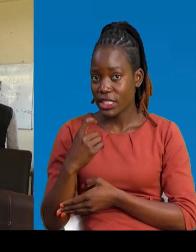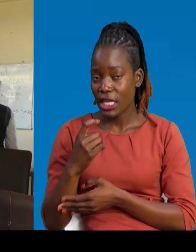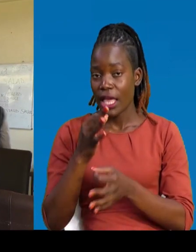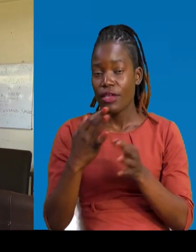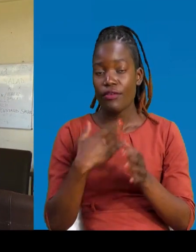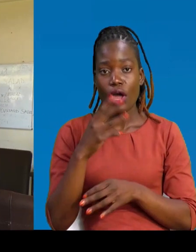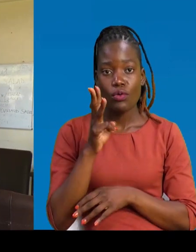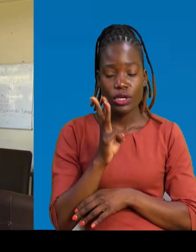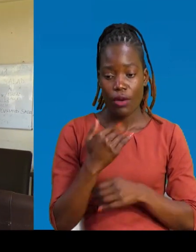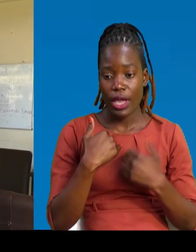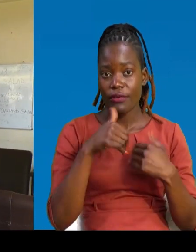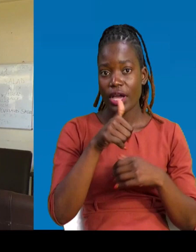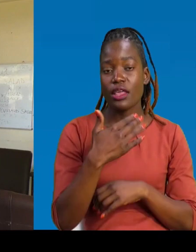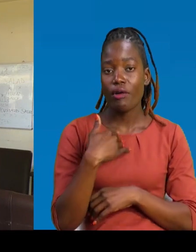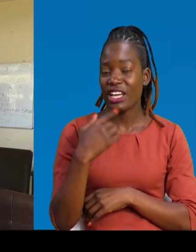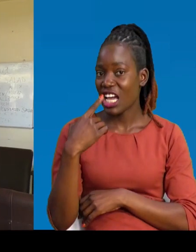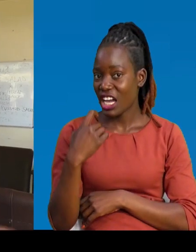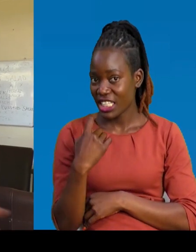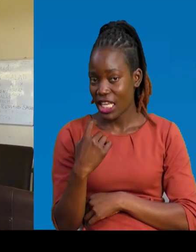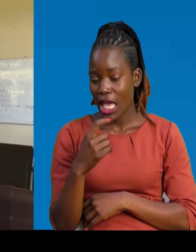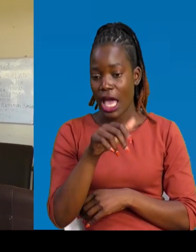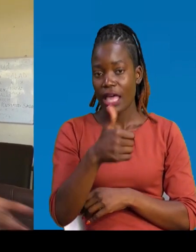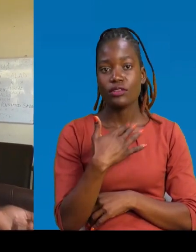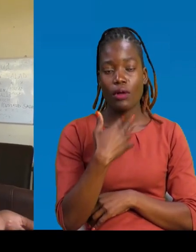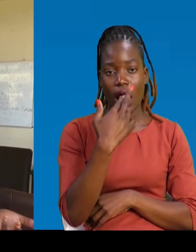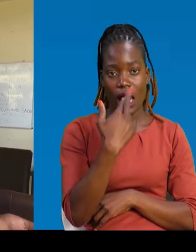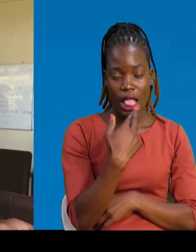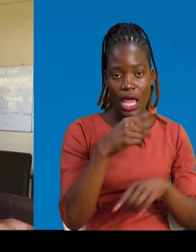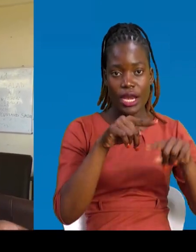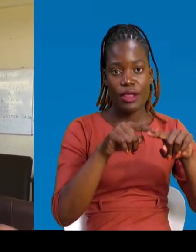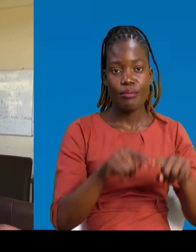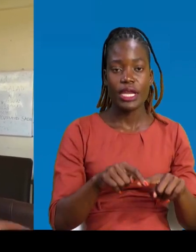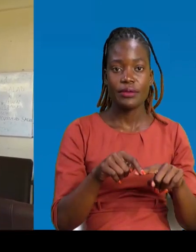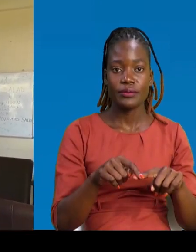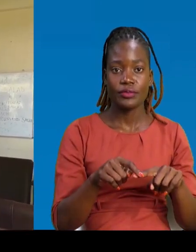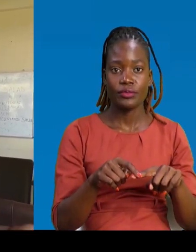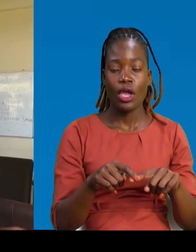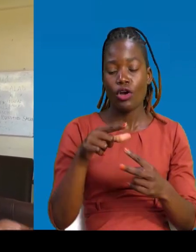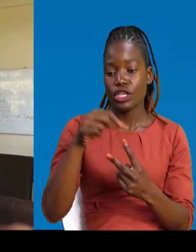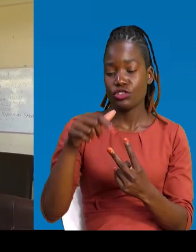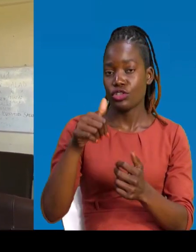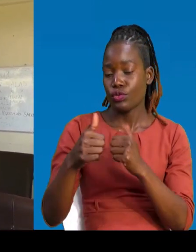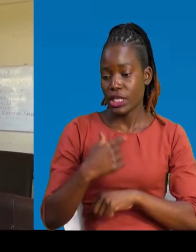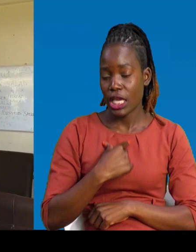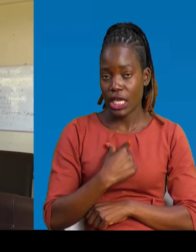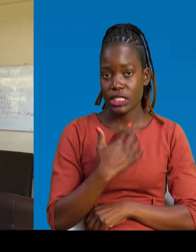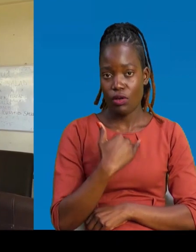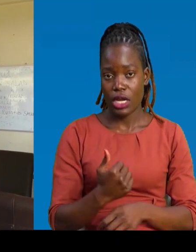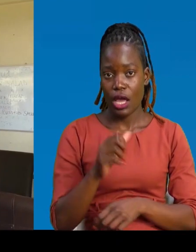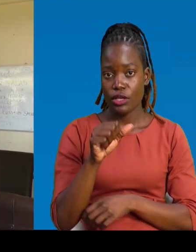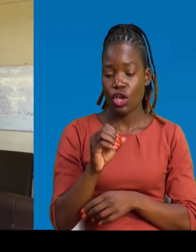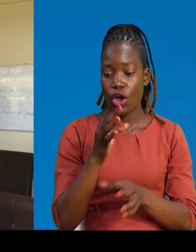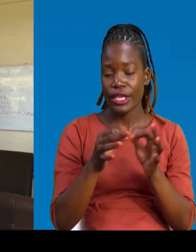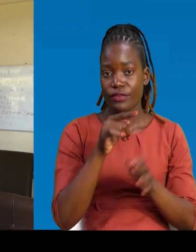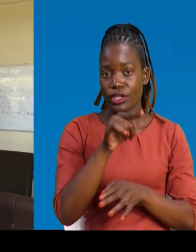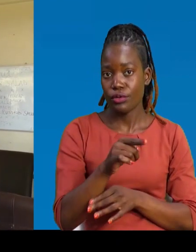the some, kuna wenye atataka white, some will want red, depending na choice ama taste yake. So kama huyu,